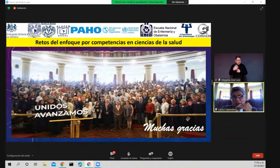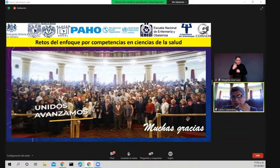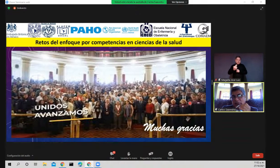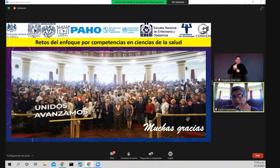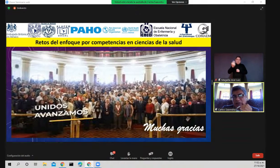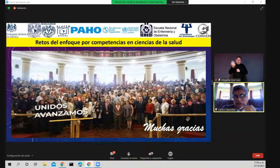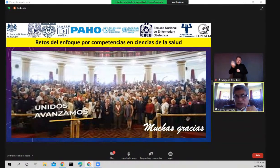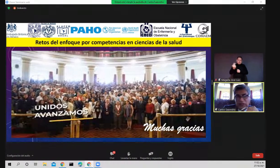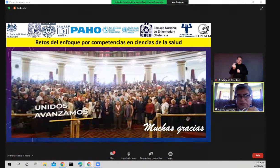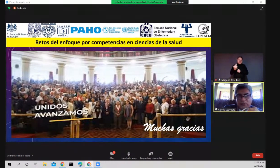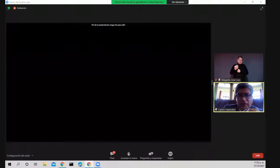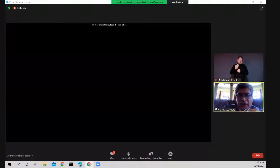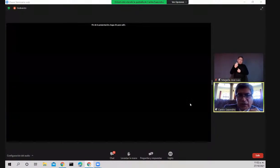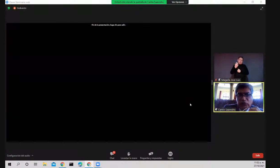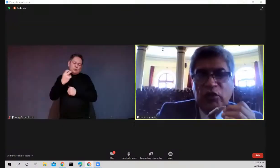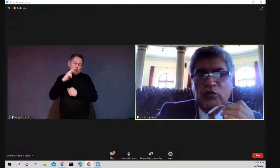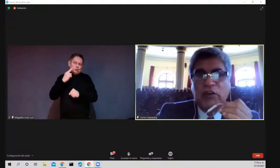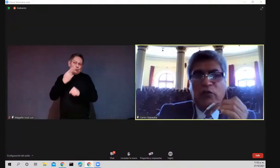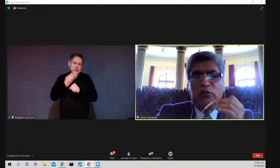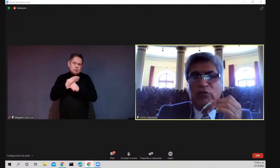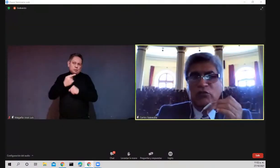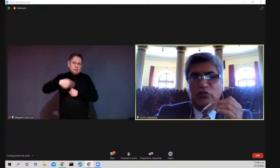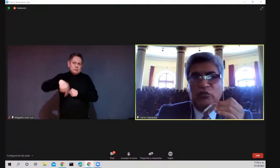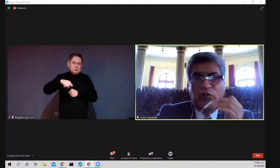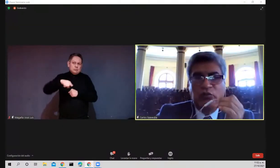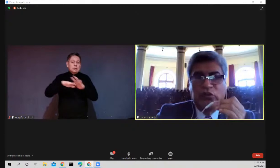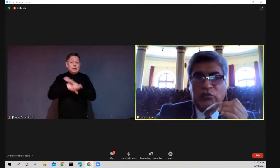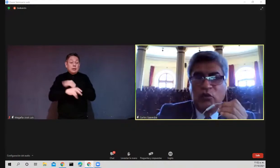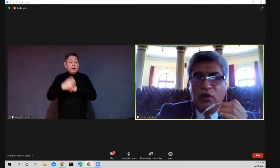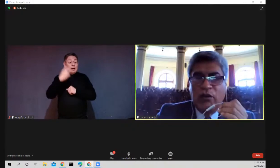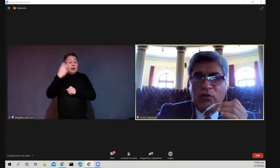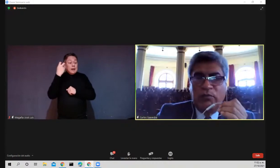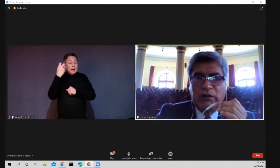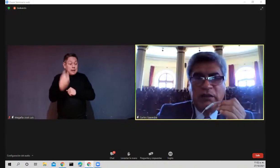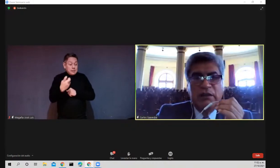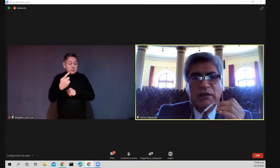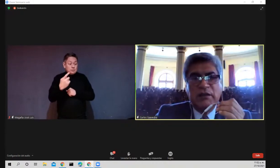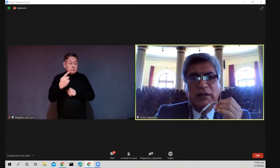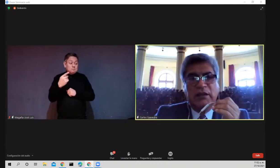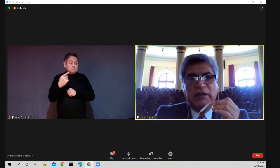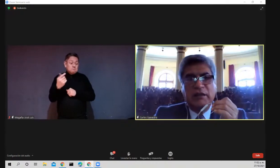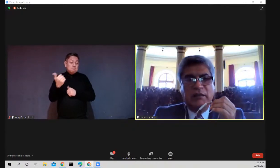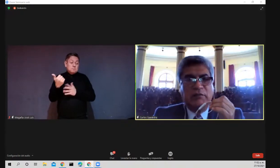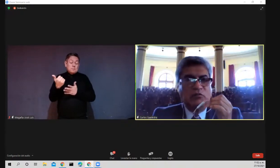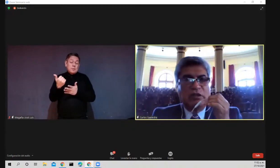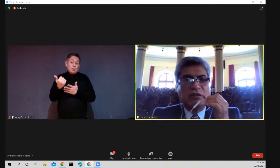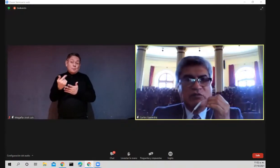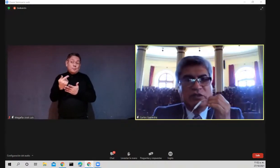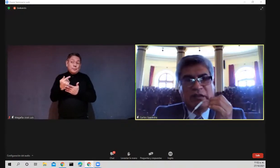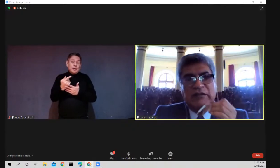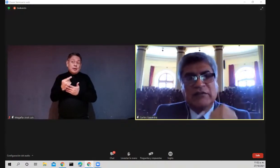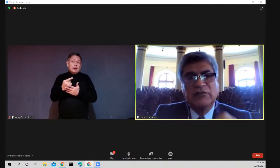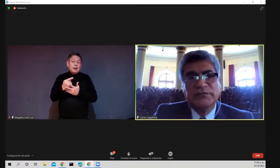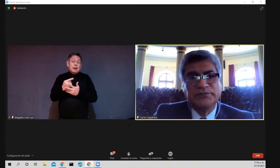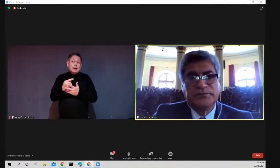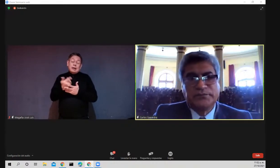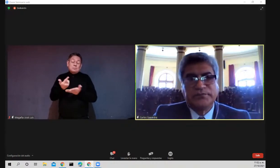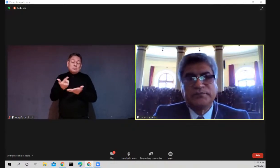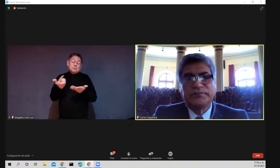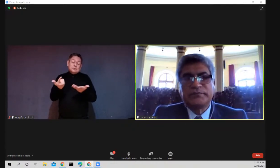we are training our students so that they could be able to meet the demands of society. I think this is what helped